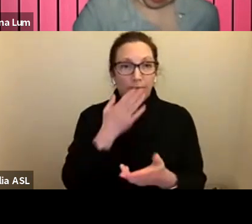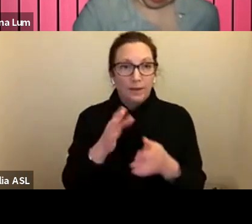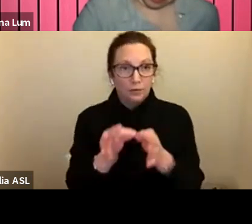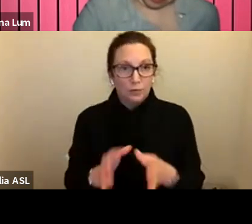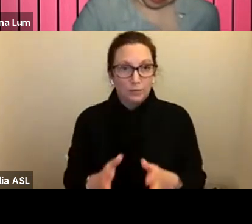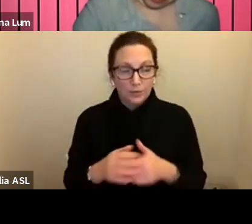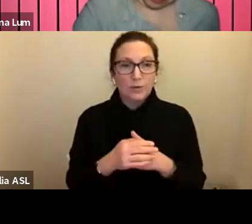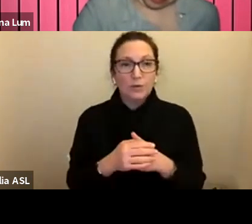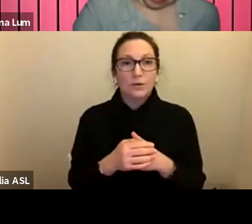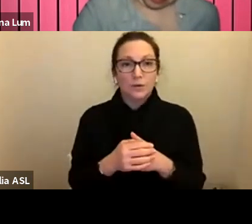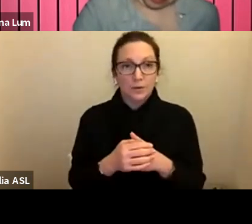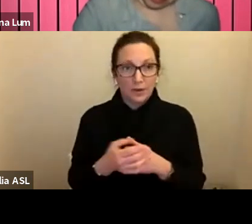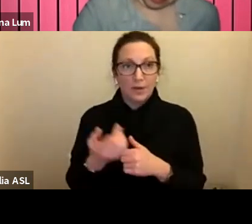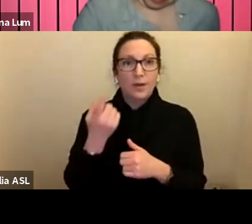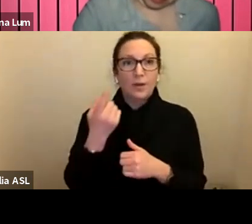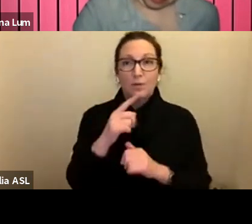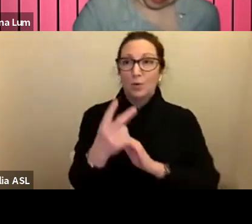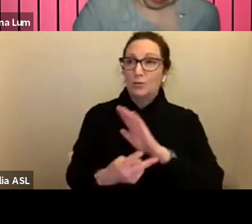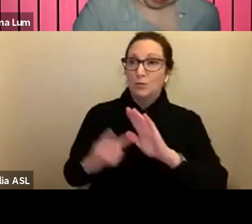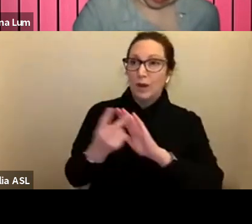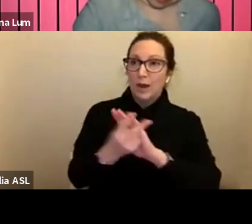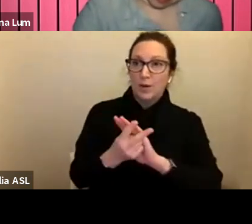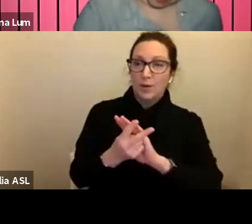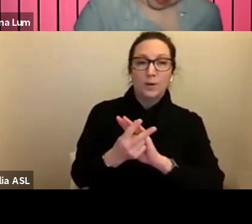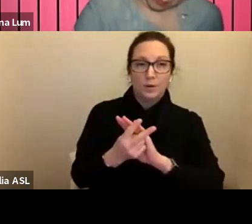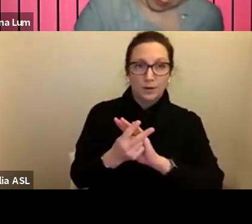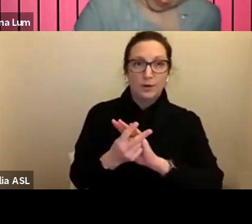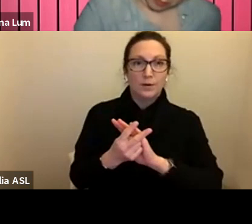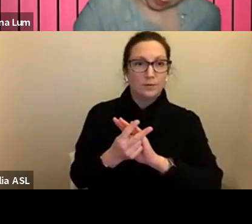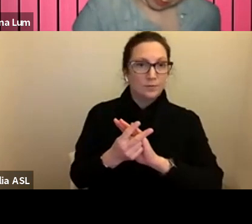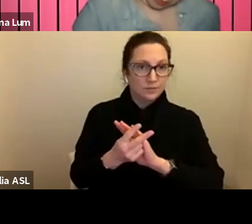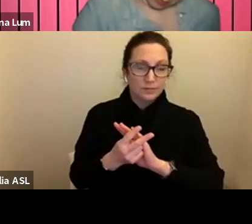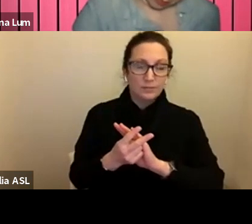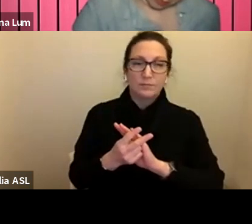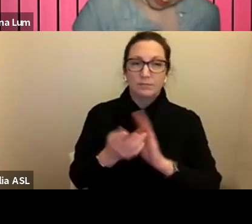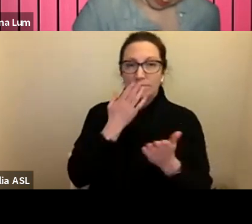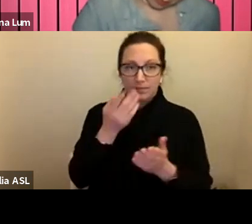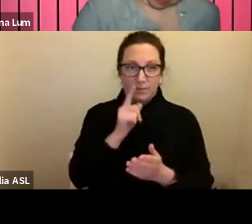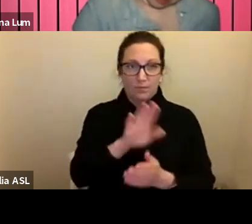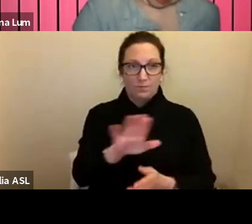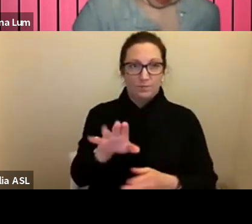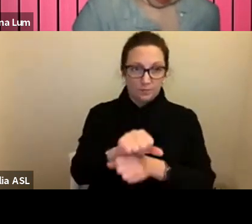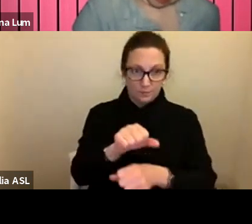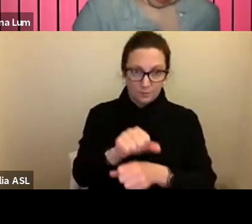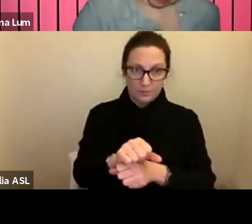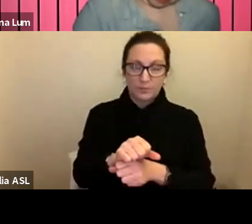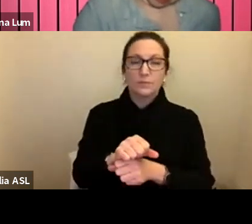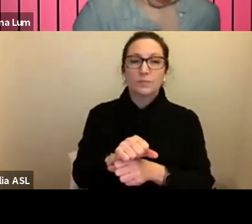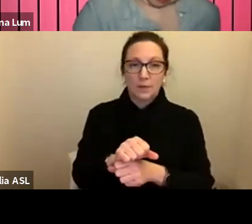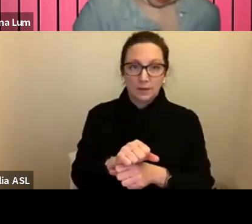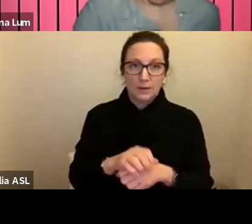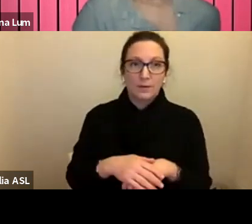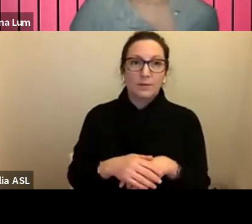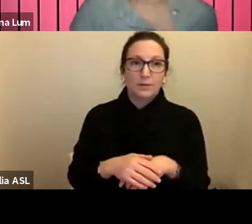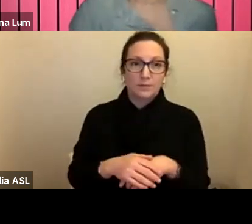interpreters for 2 hours of great service to the BPS, our